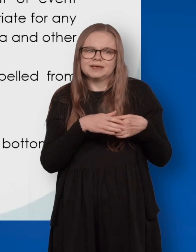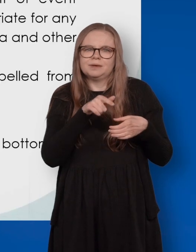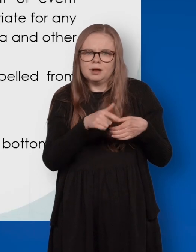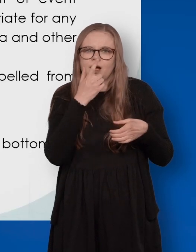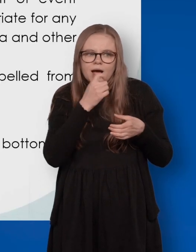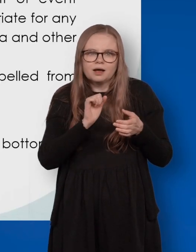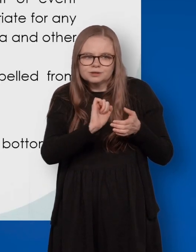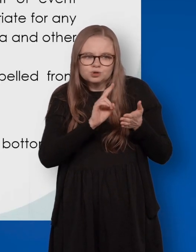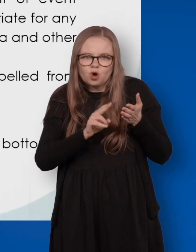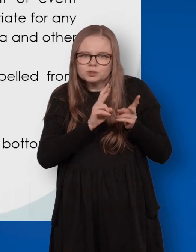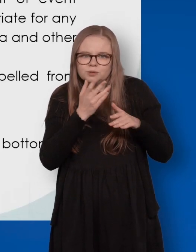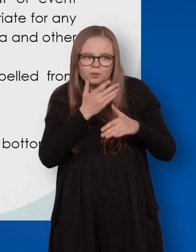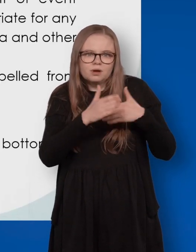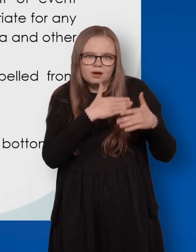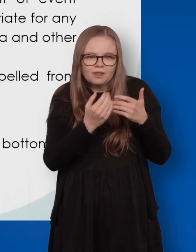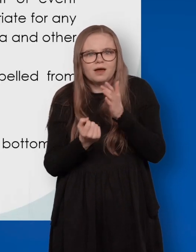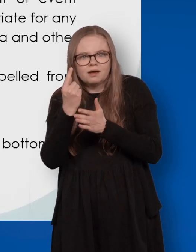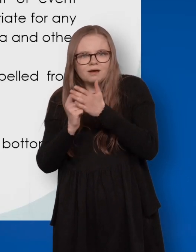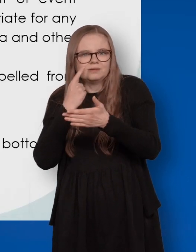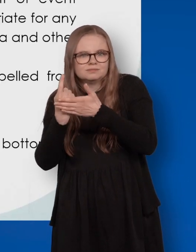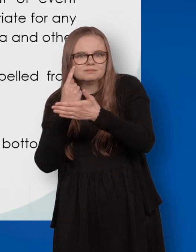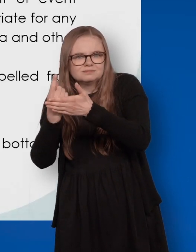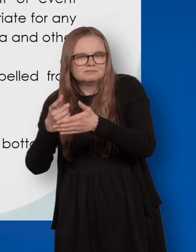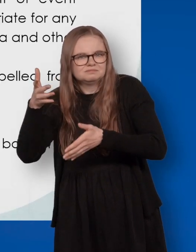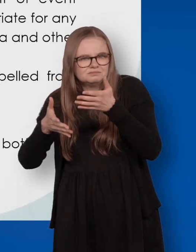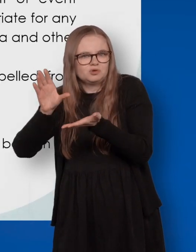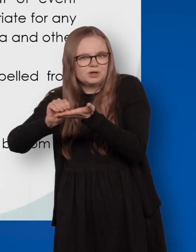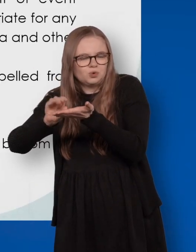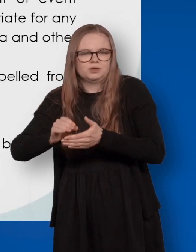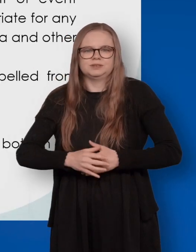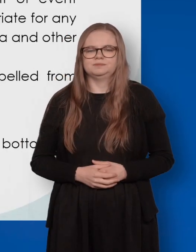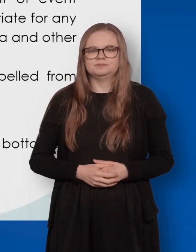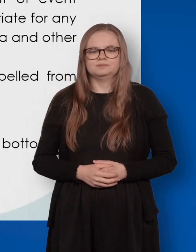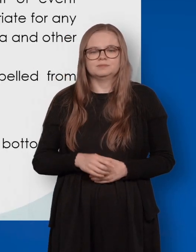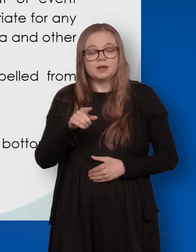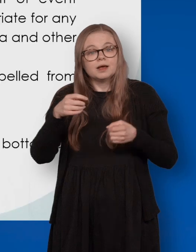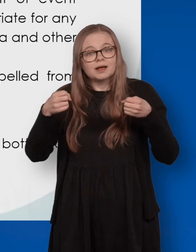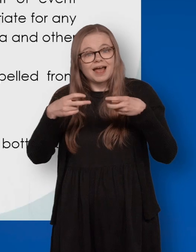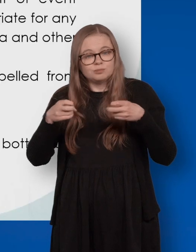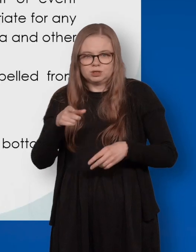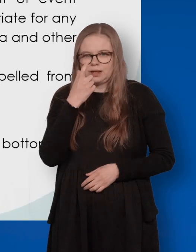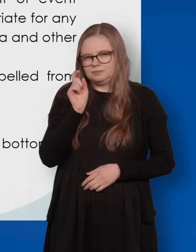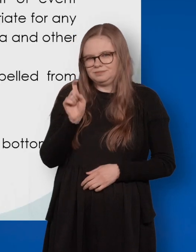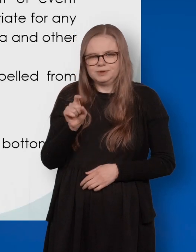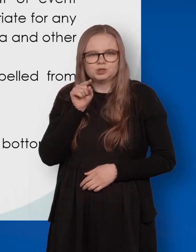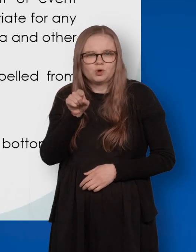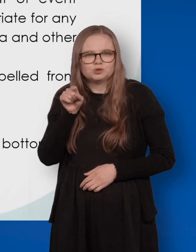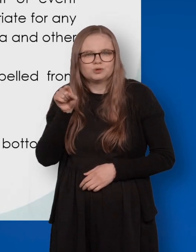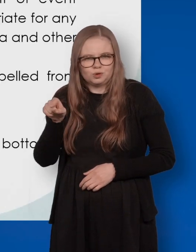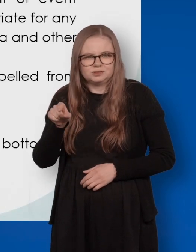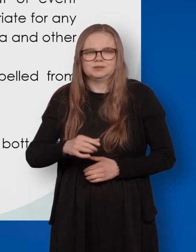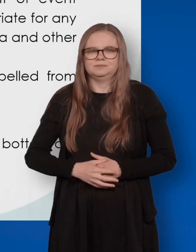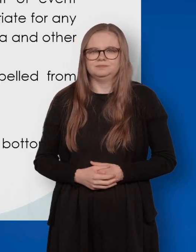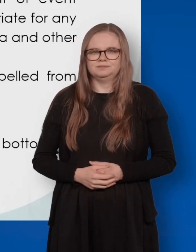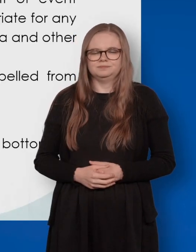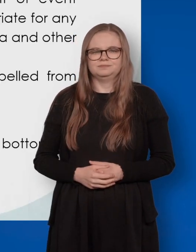to do it outside of their other duties at Heriot-Watt University. For closed captions, you can click on the ... 3 dots at the bottom